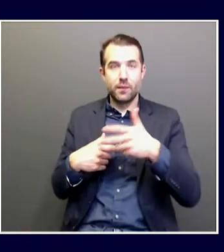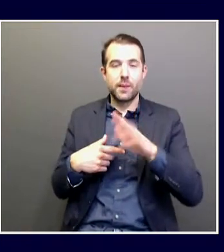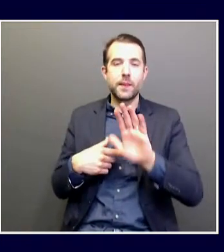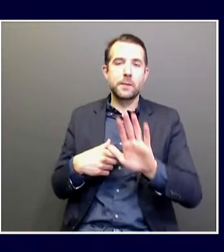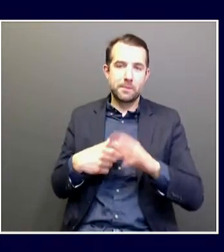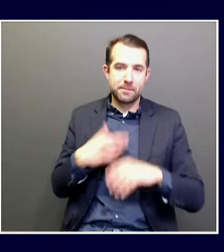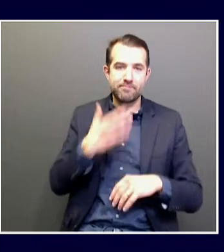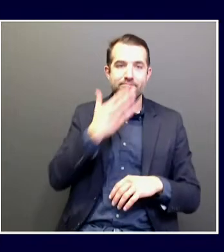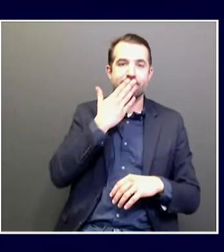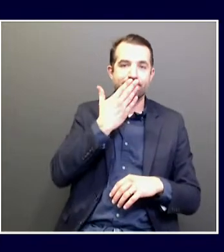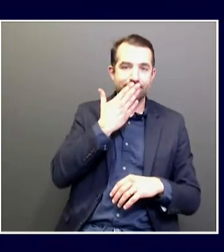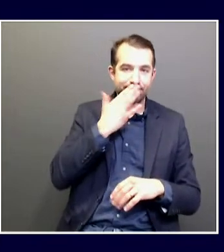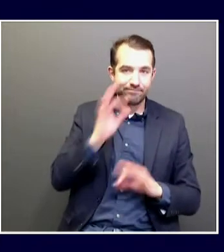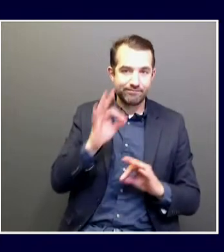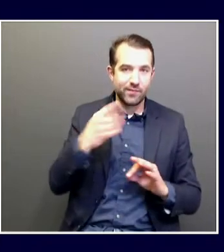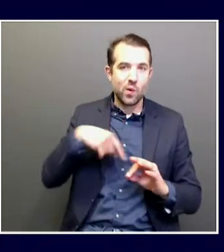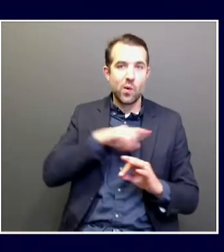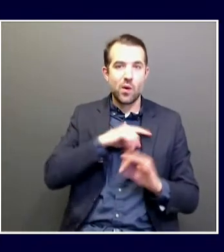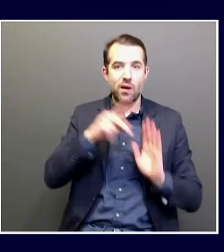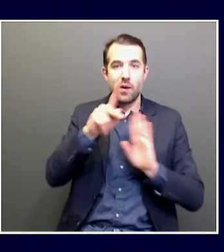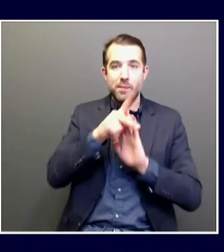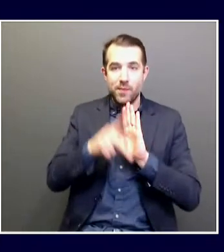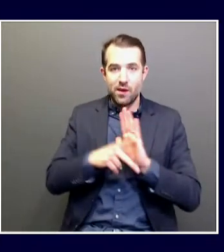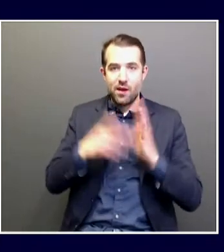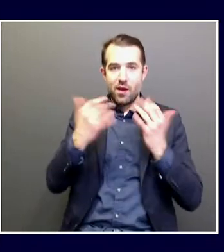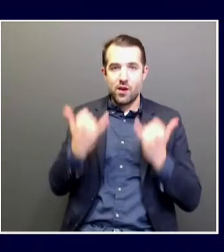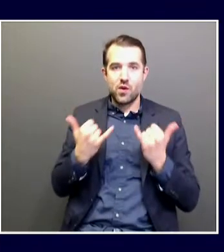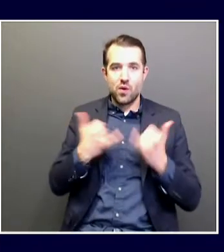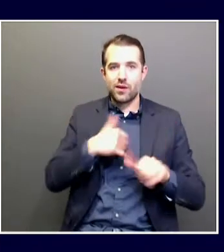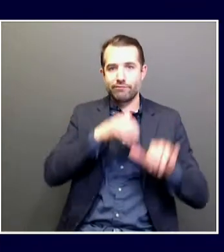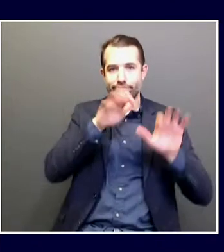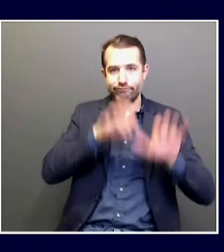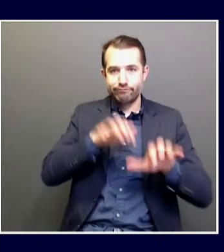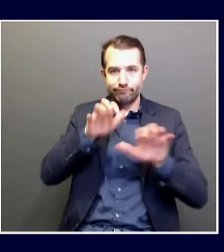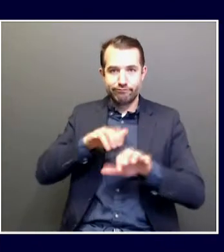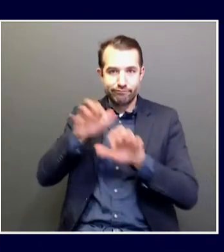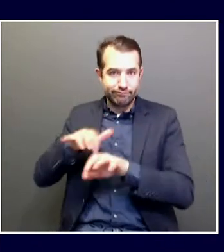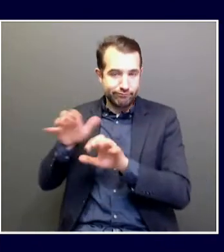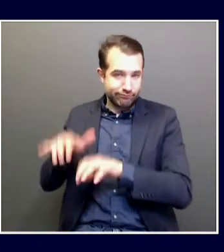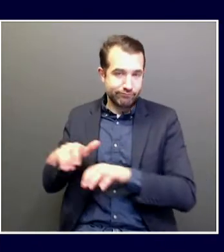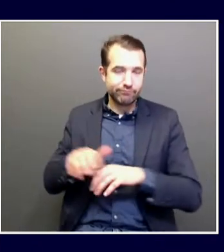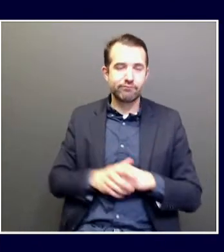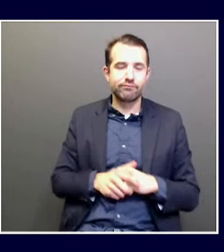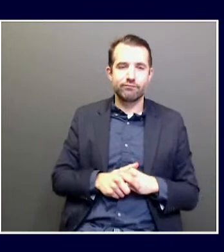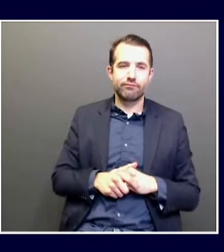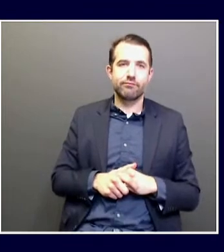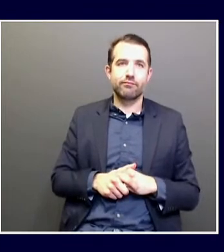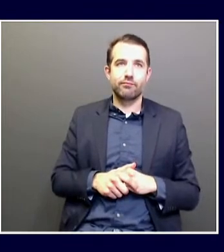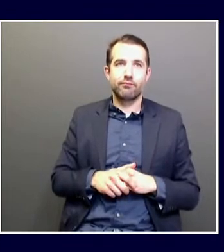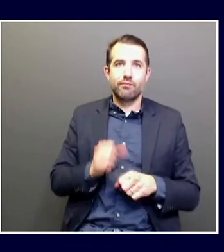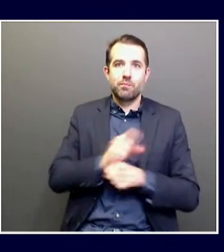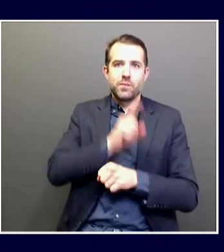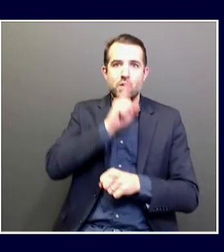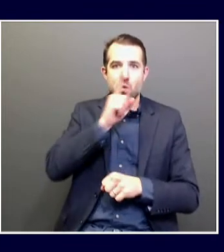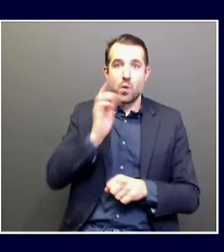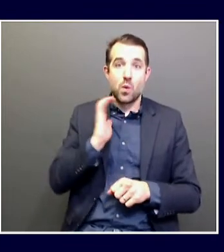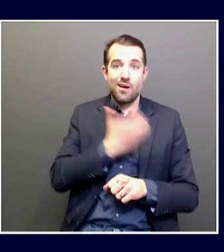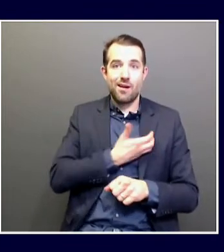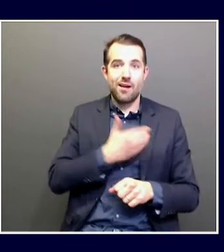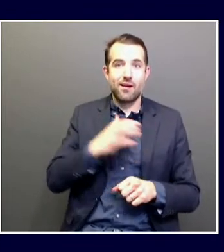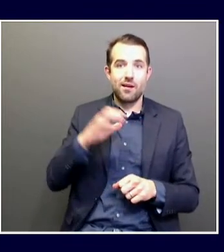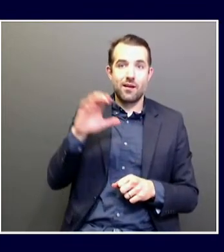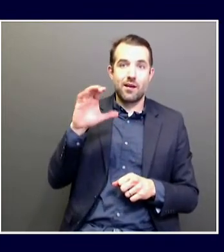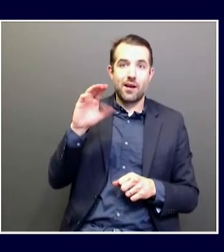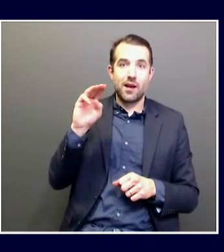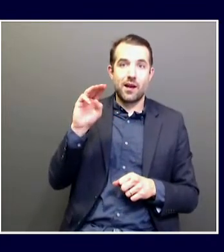the deployment of these federal resources to, first of all, make sure that our own EMS and ambulance